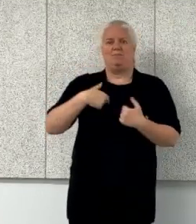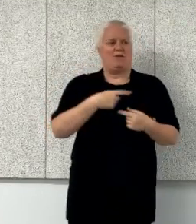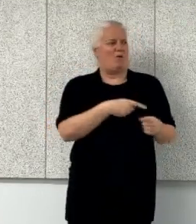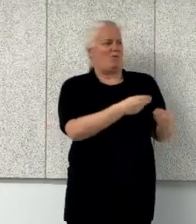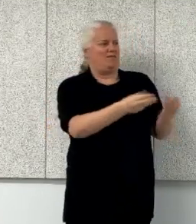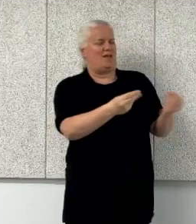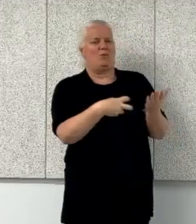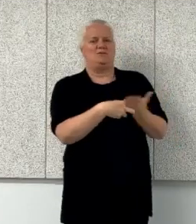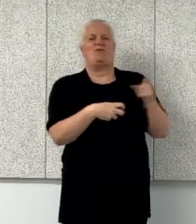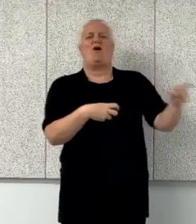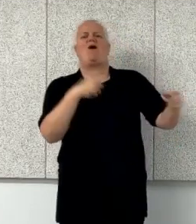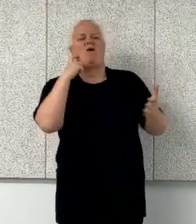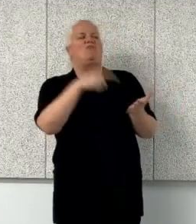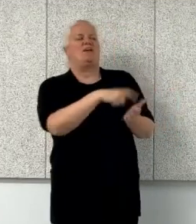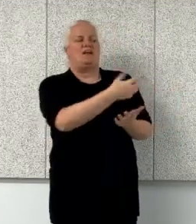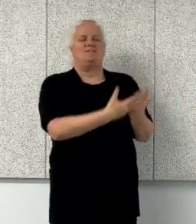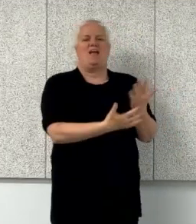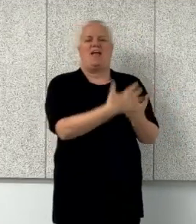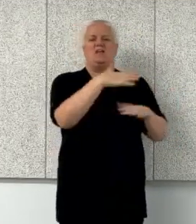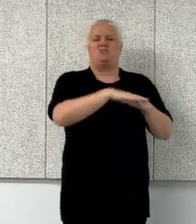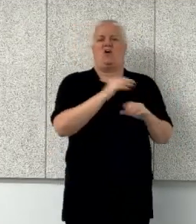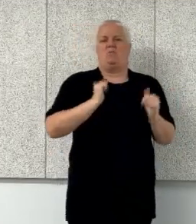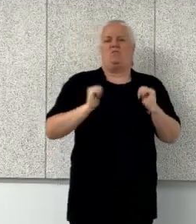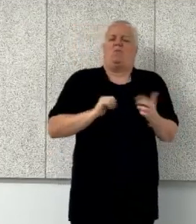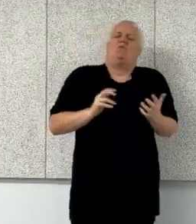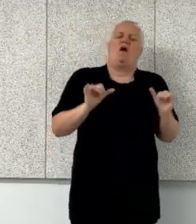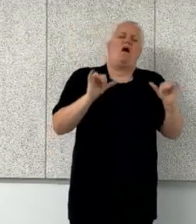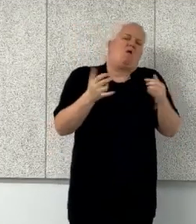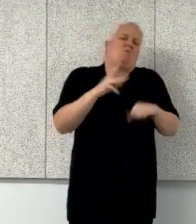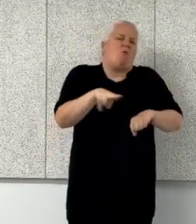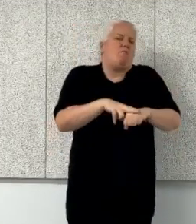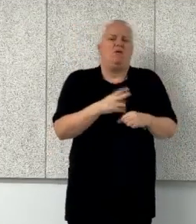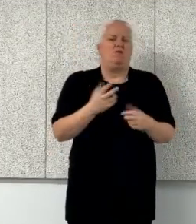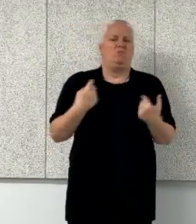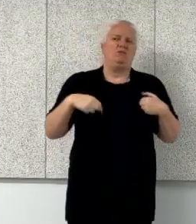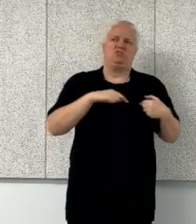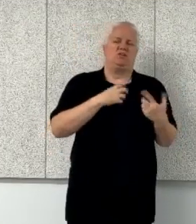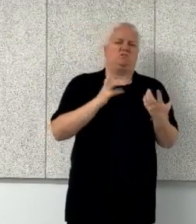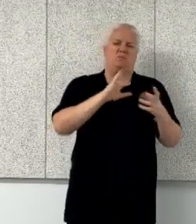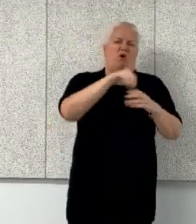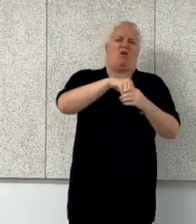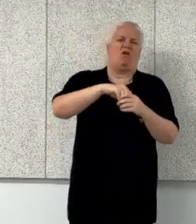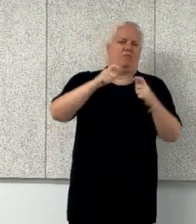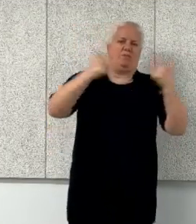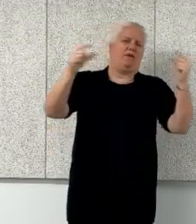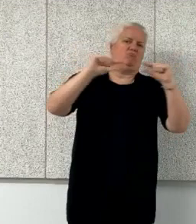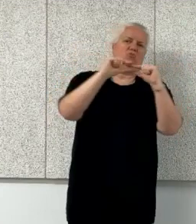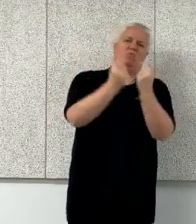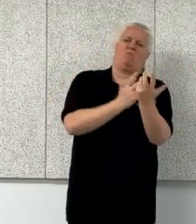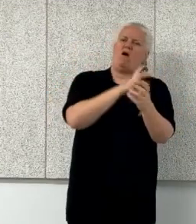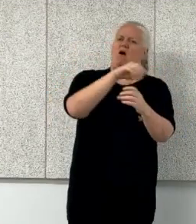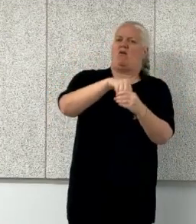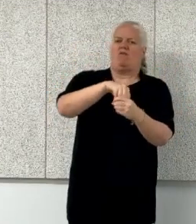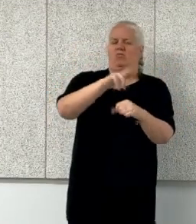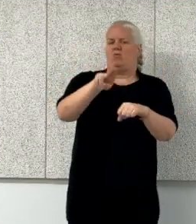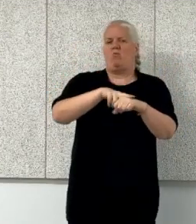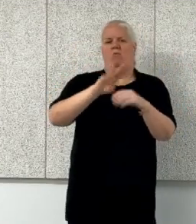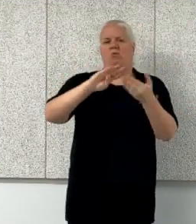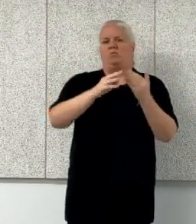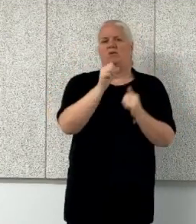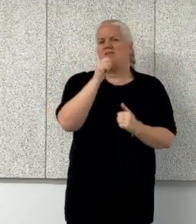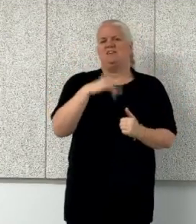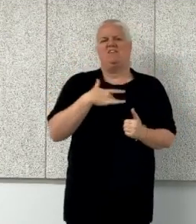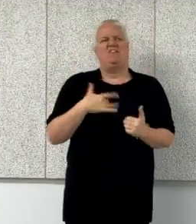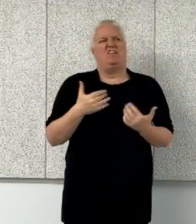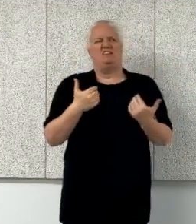oh, it's a hands-on performance. And we're just part of the group. We're just part of the overall community. And so they're not segregated. They're